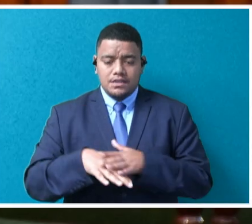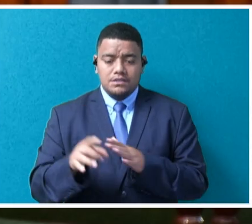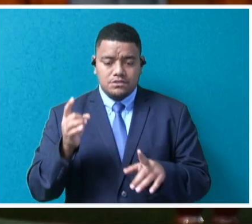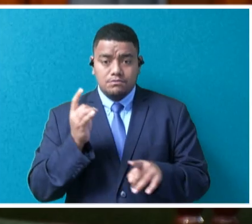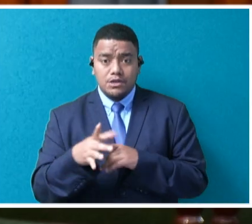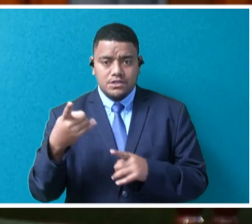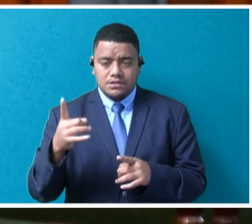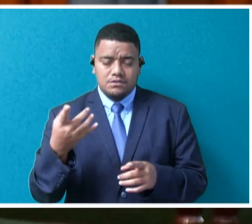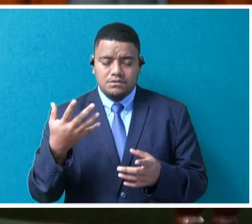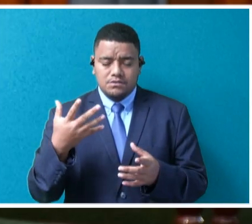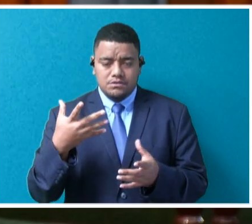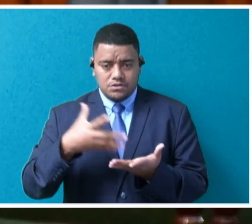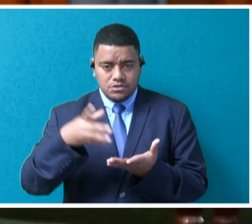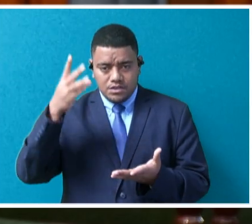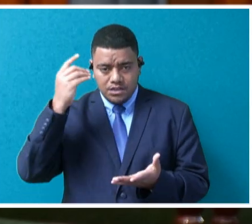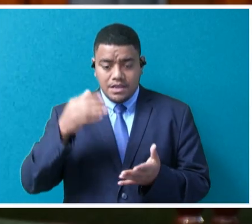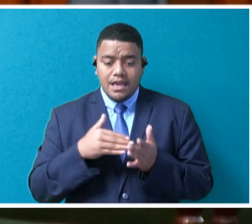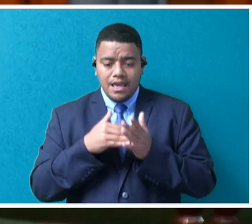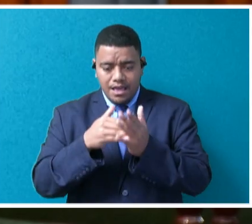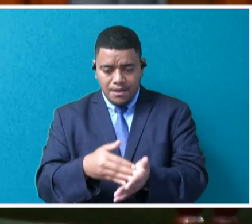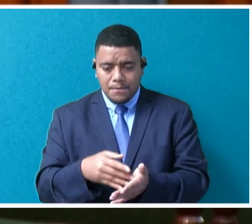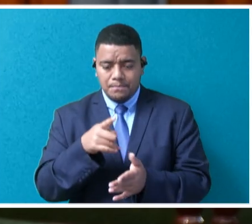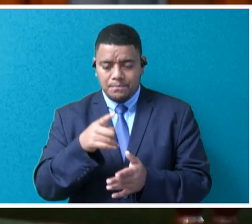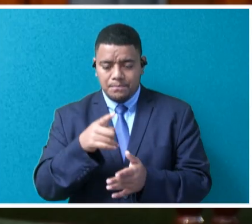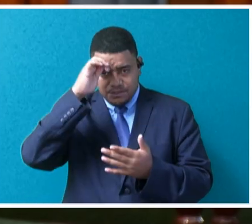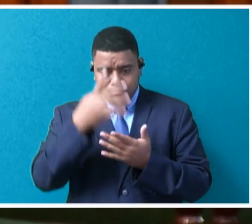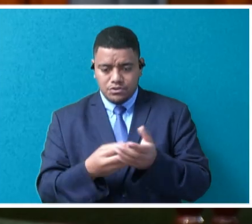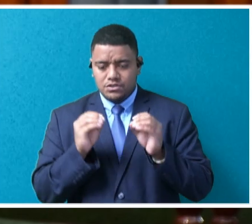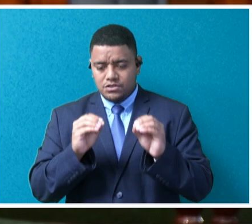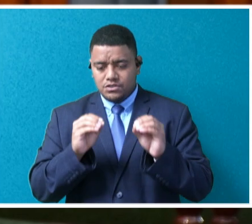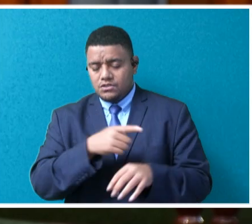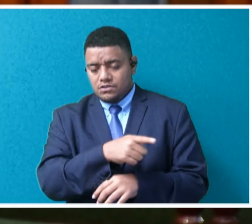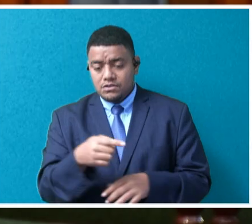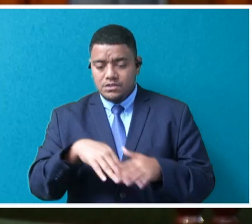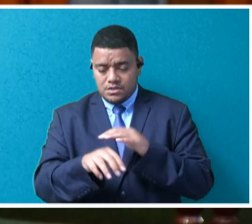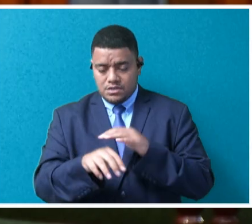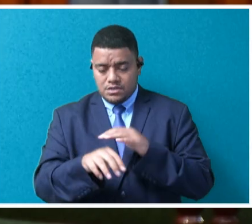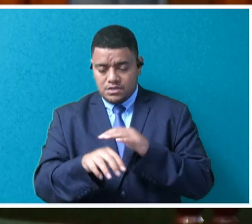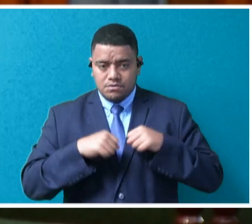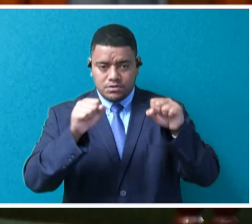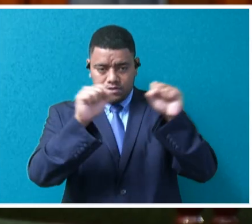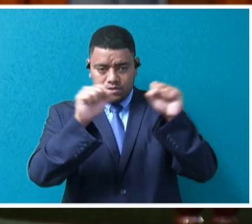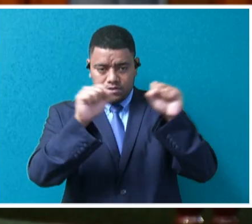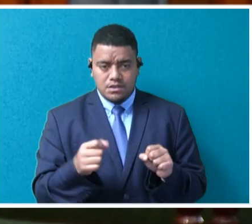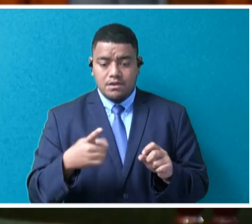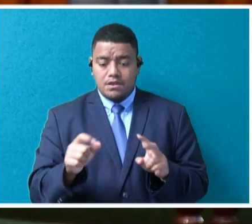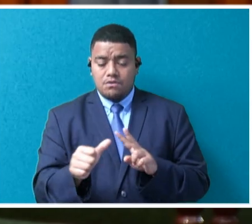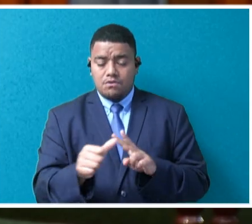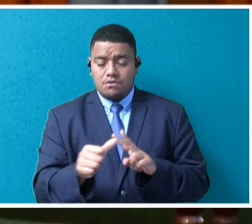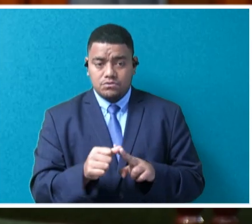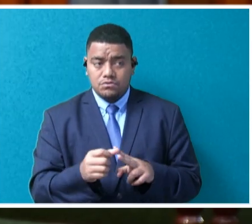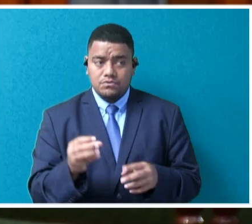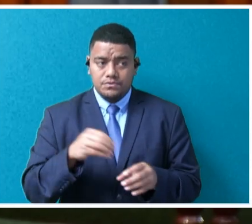inclusive education, to help retain experienced educators in our system. We have also